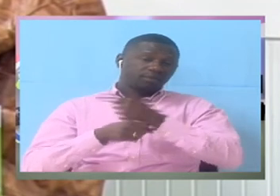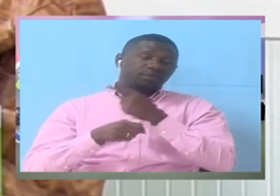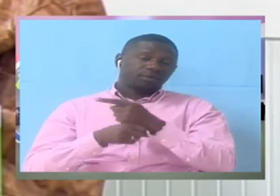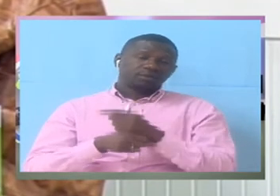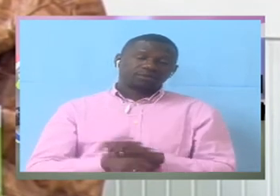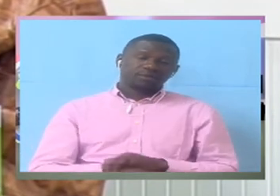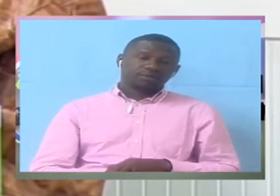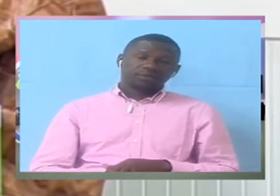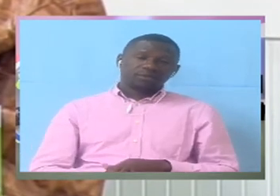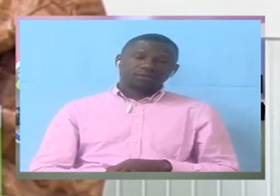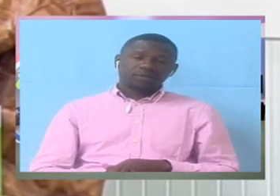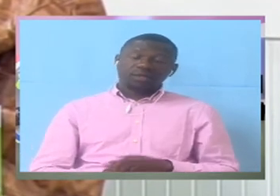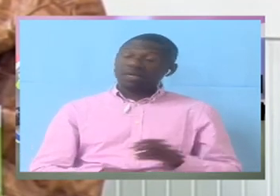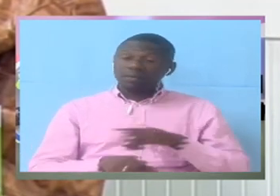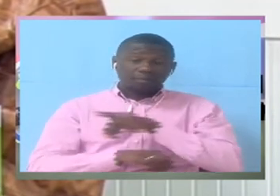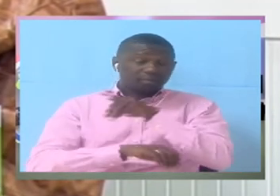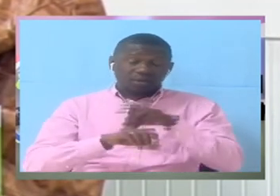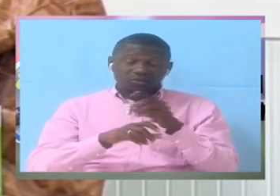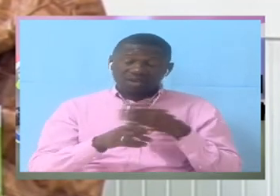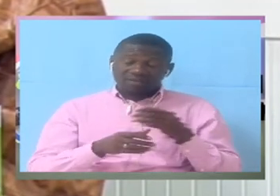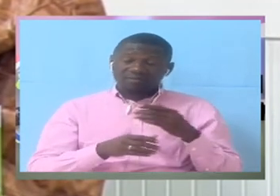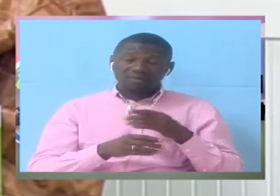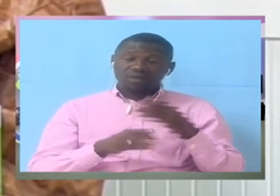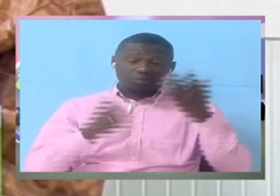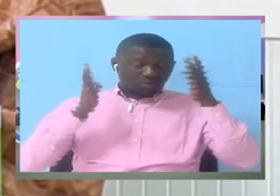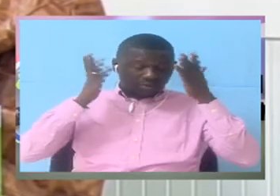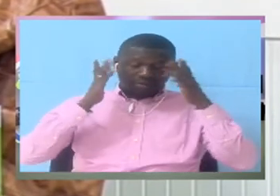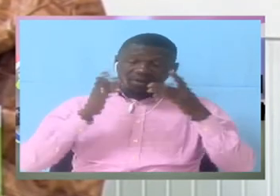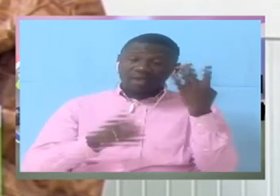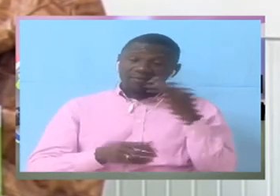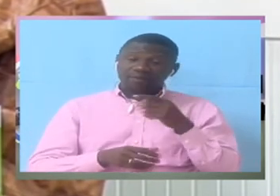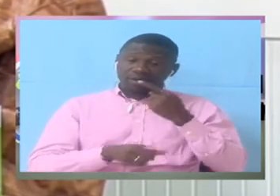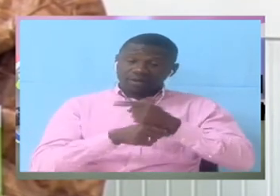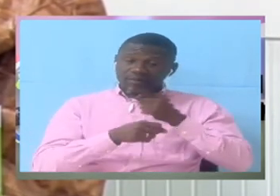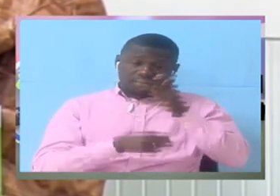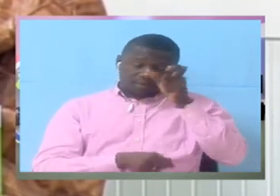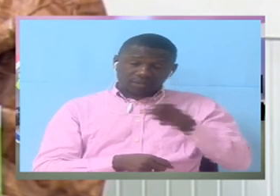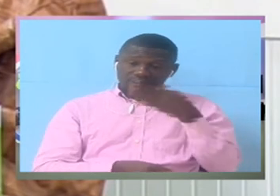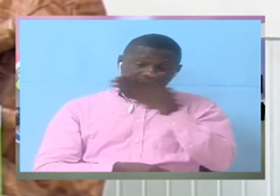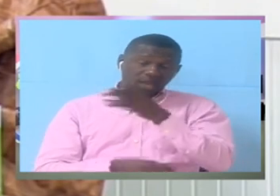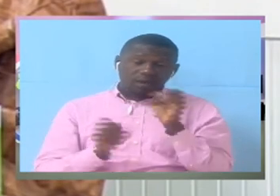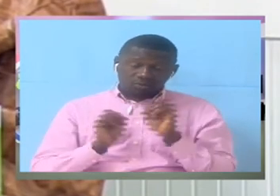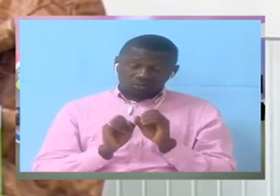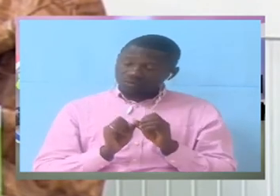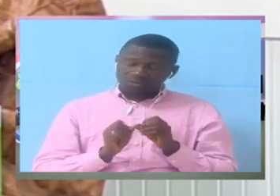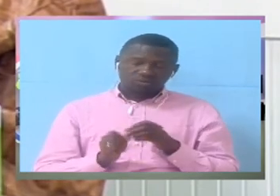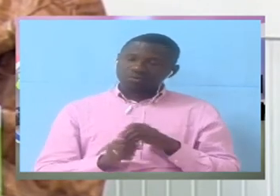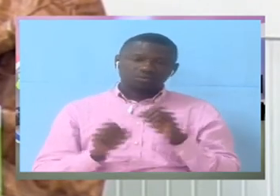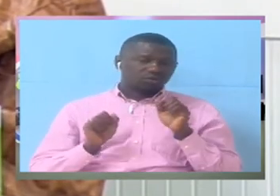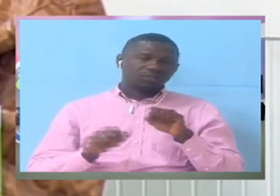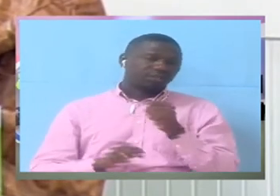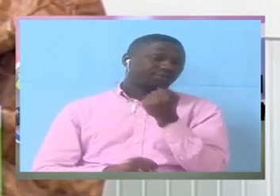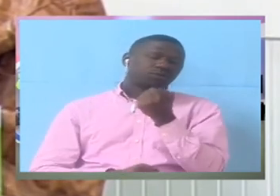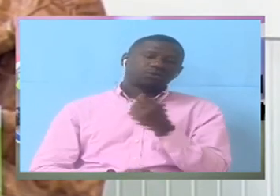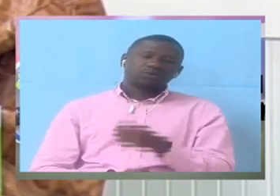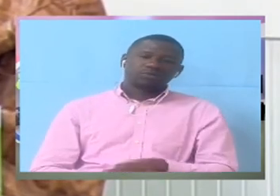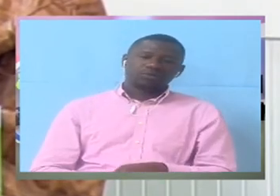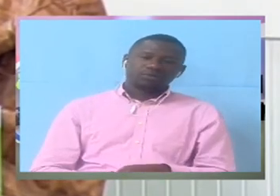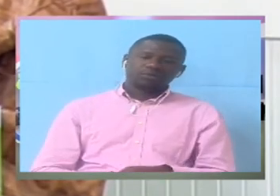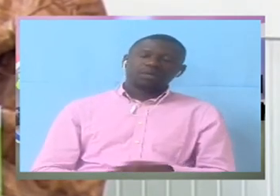you have serious trouble, if a Gambian is not there, then you will not go. So nata tra wolle nya maji. That's how we